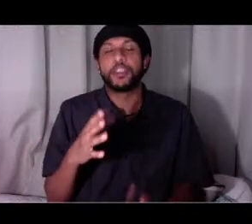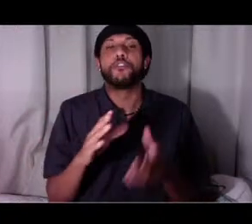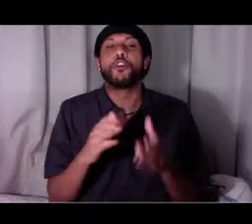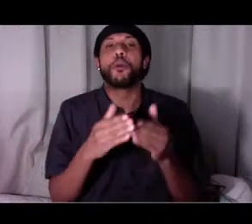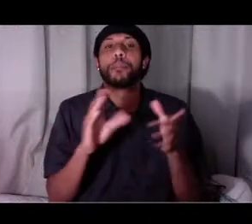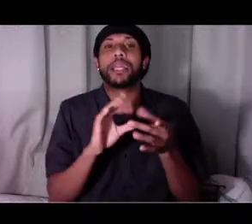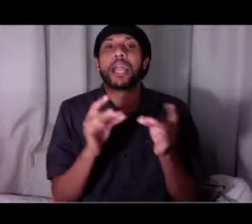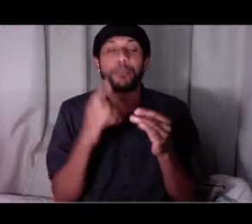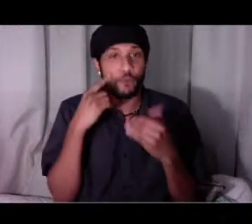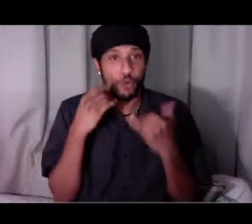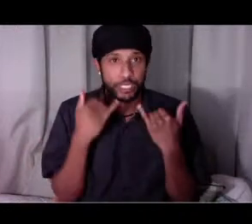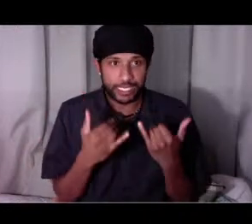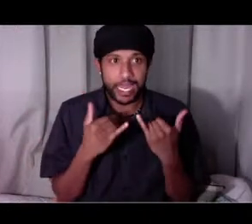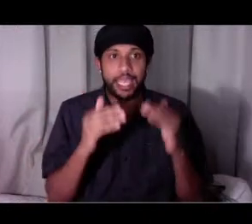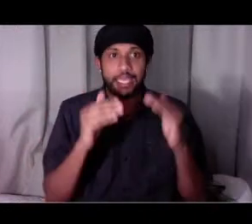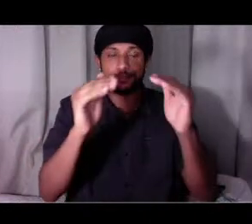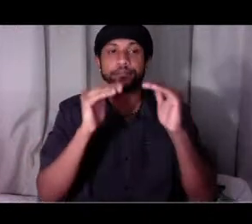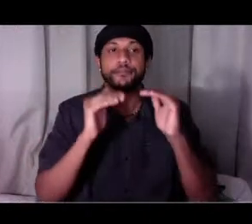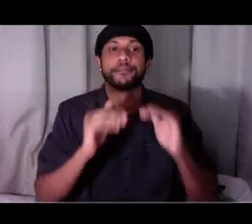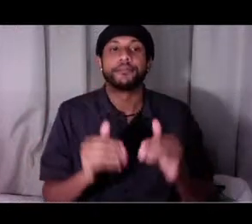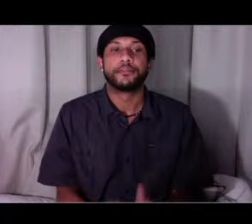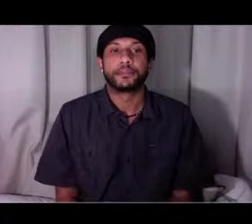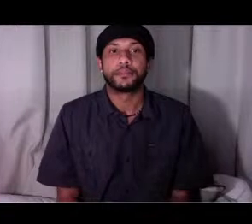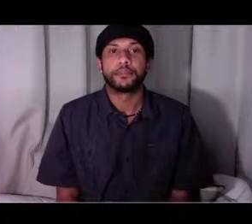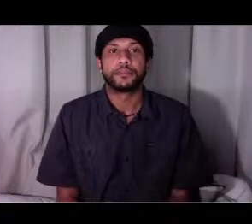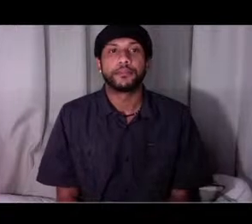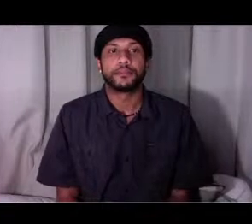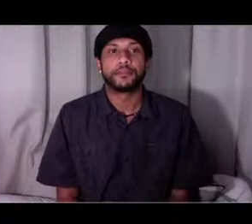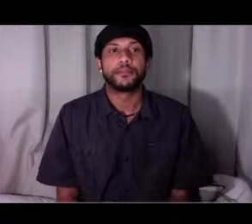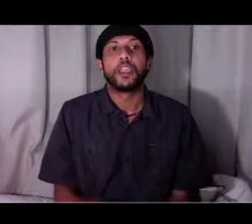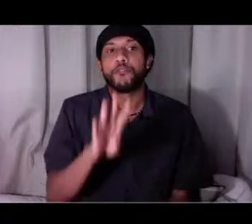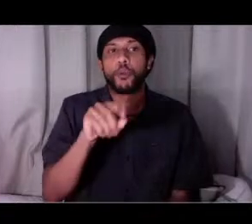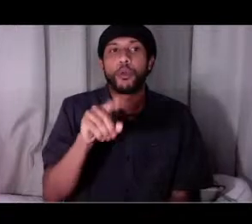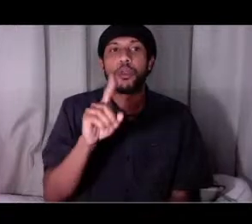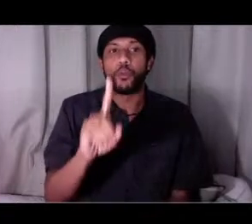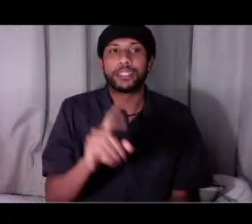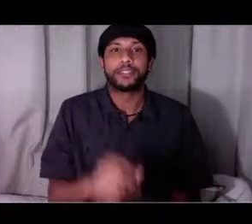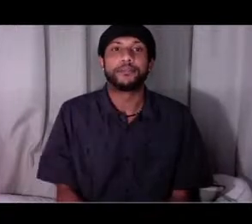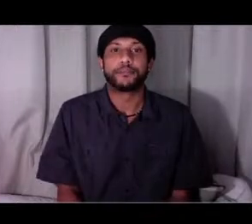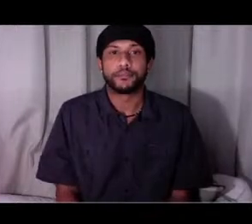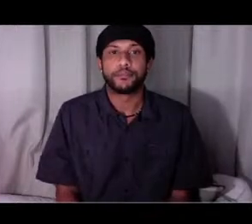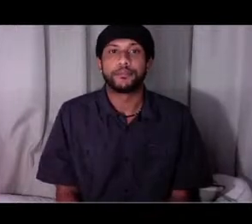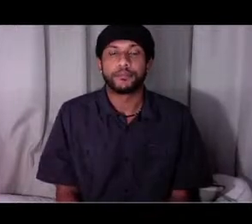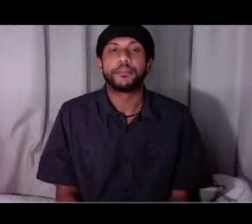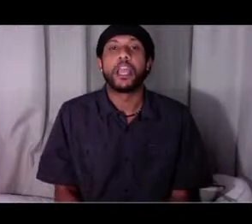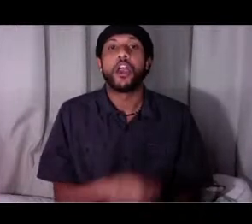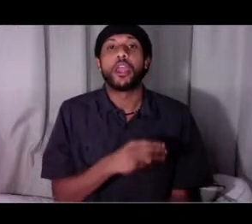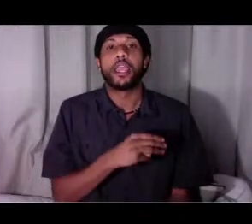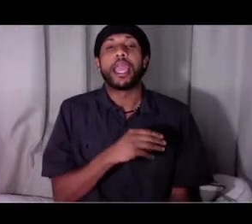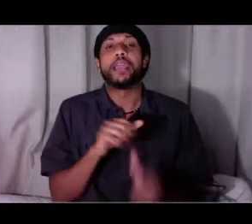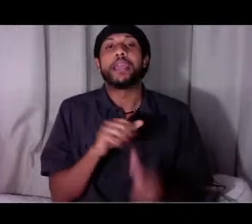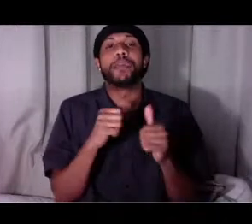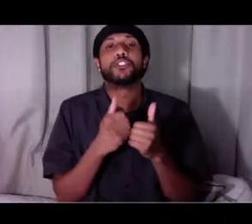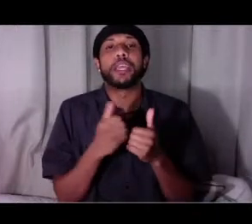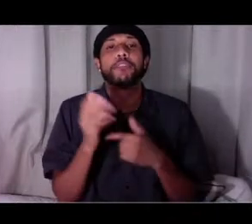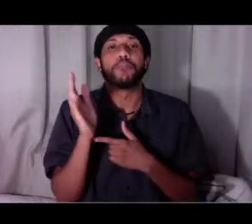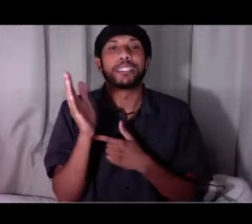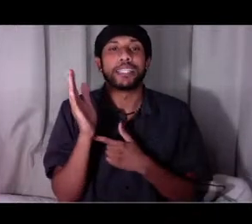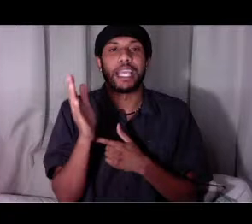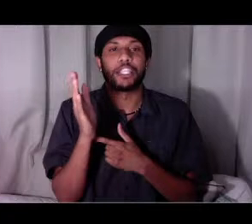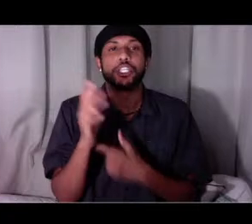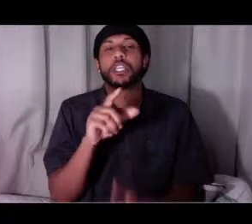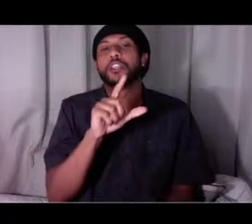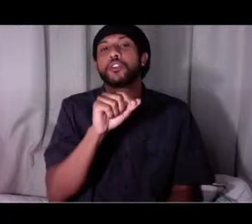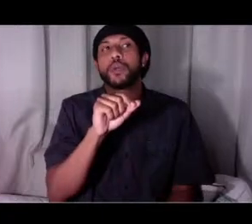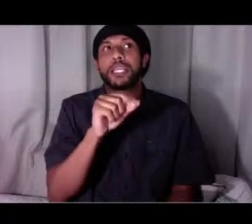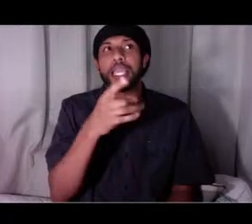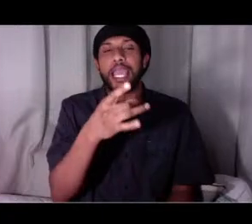today we'll go ahead and go to the next item on our agenda which is item 4.1 it's our administrative presentation in this case it is the